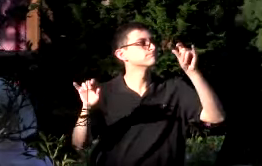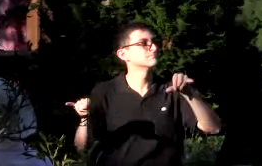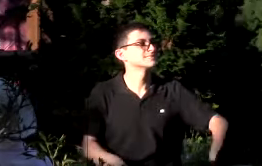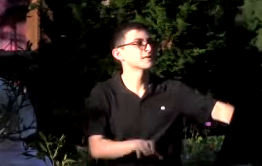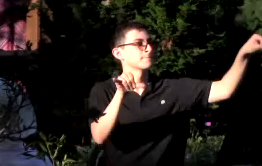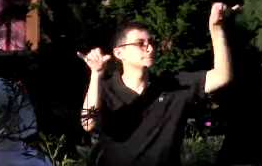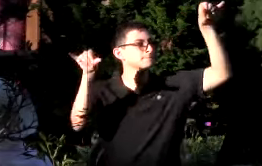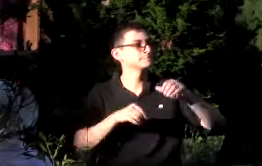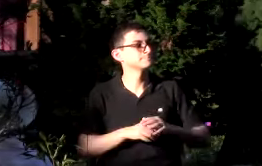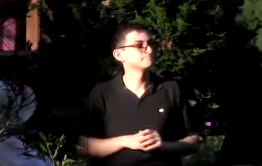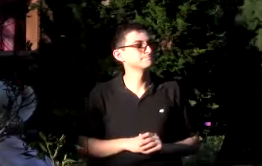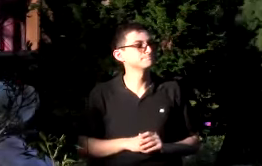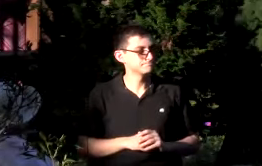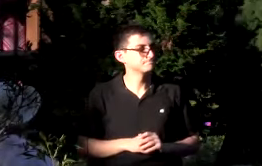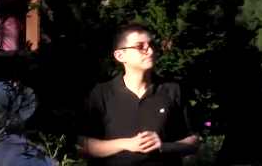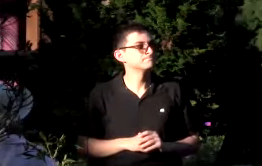We continue now on page